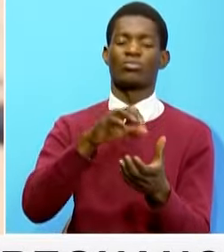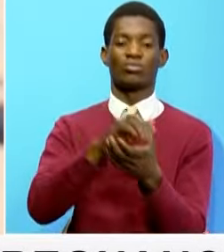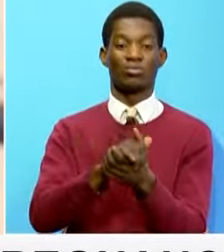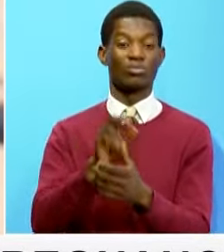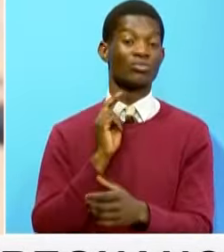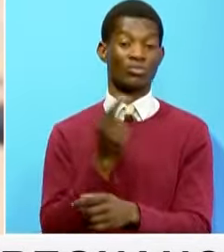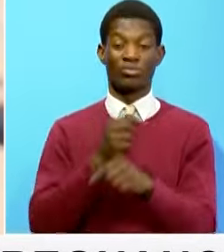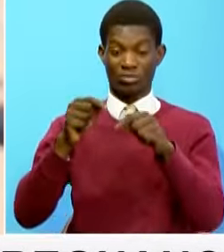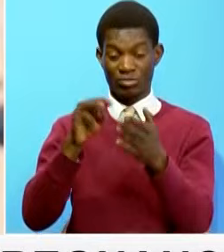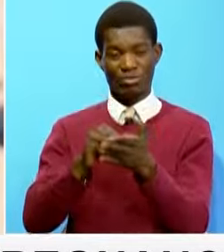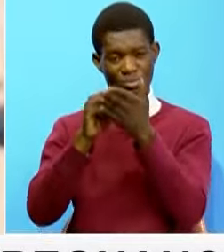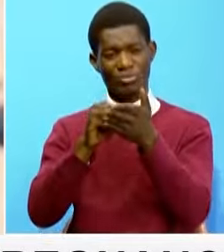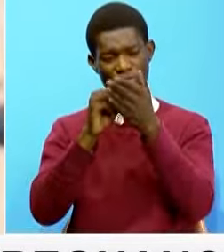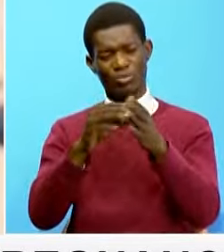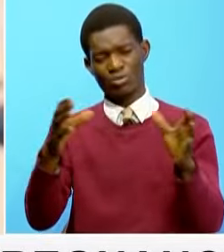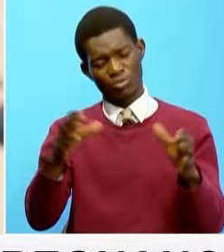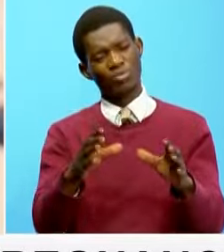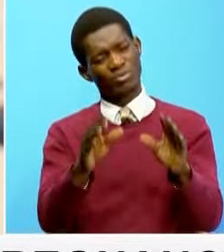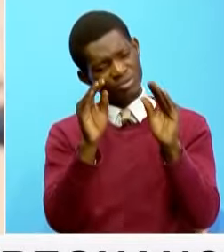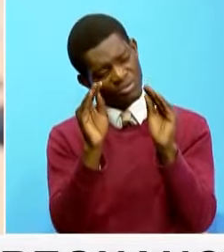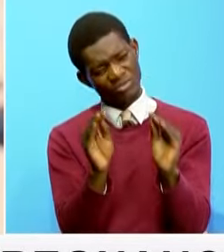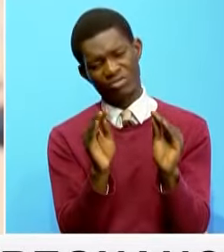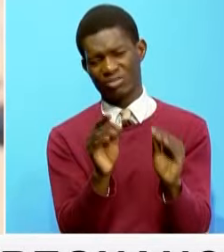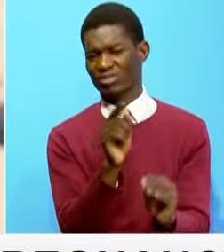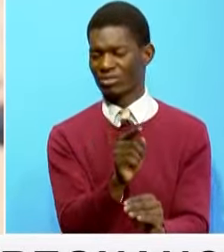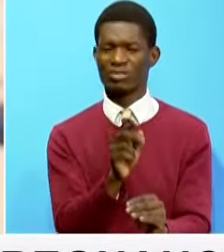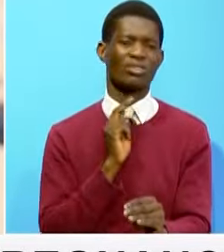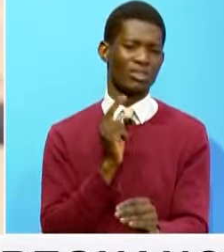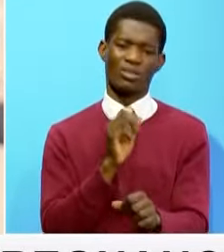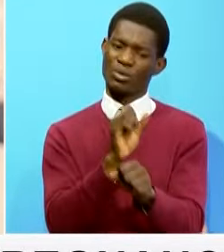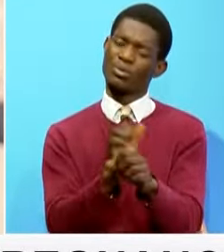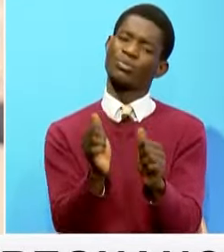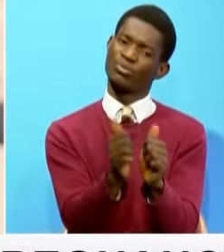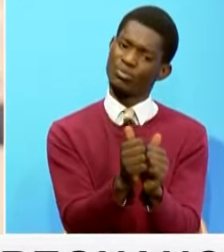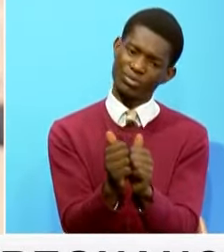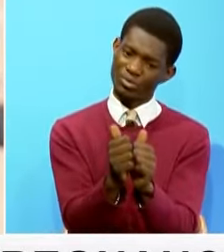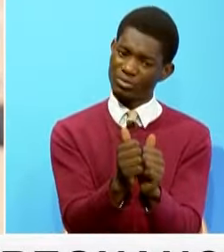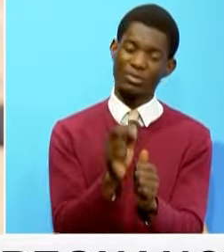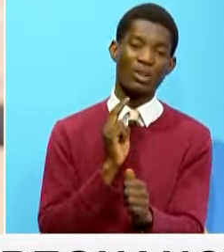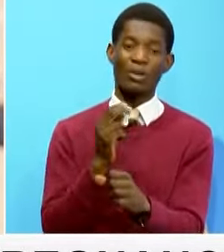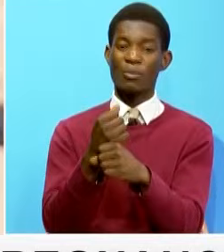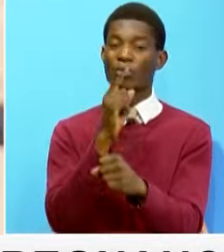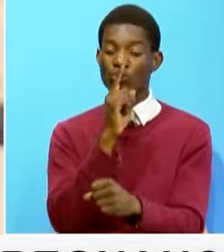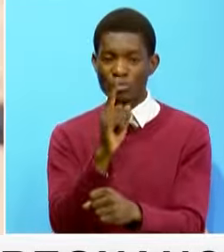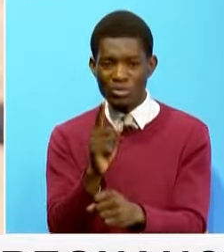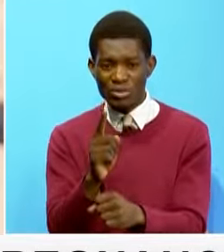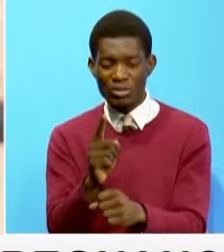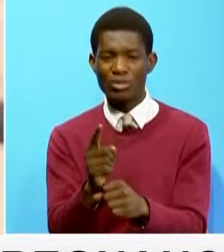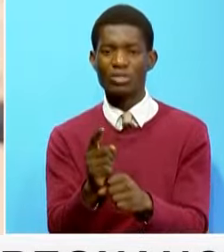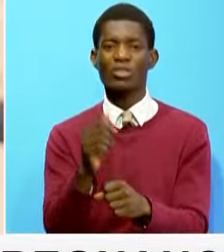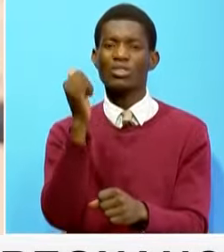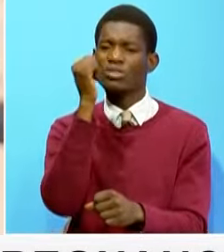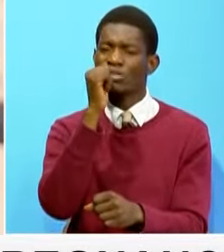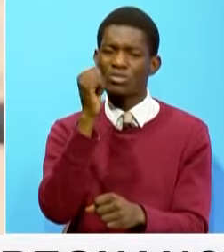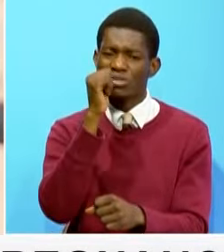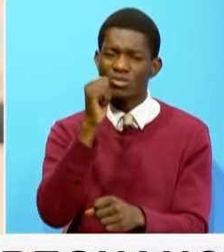communities so that we can work together and we make sure that no child should drop out of school because